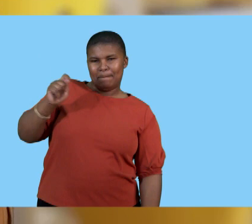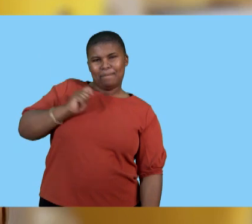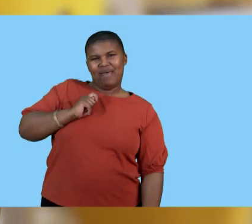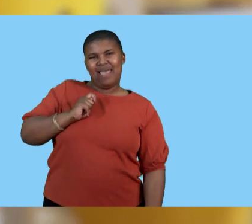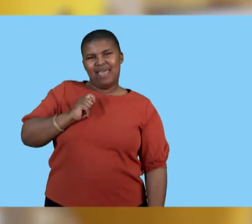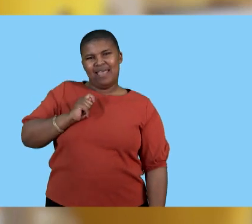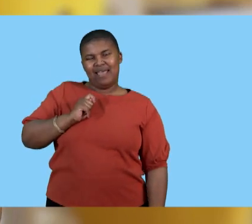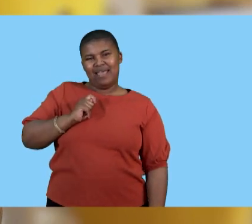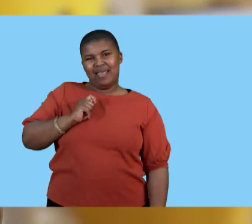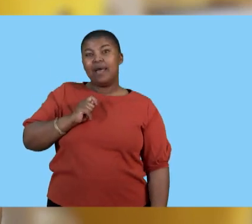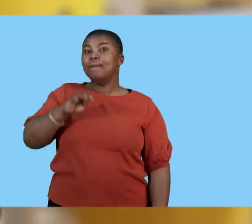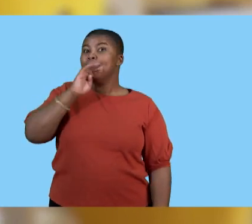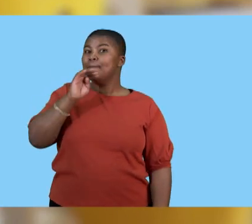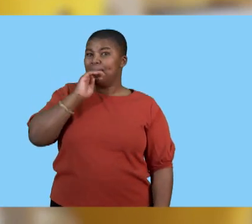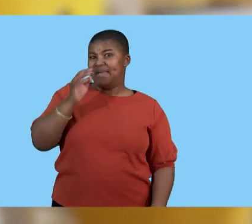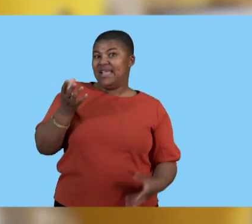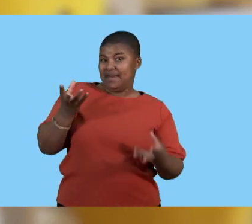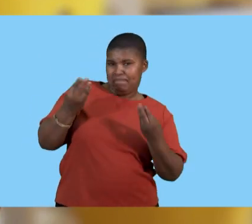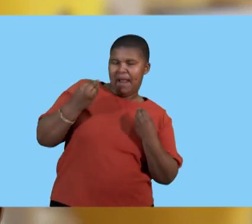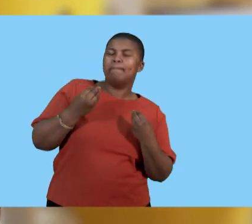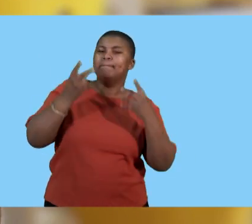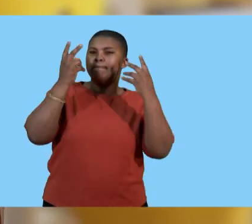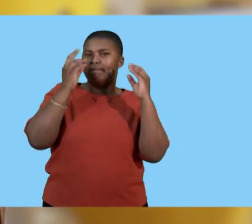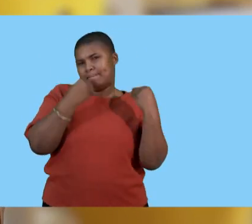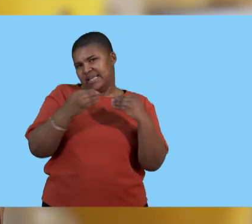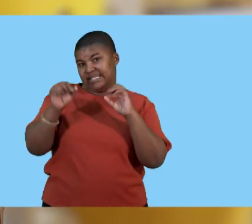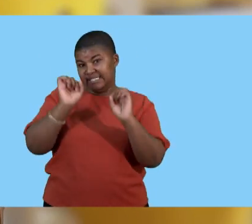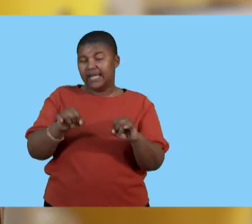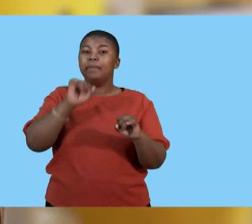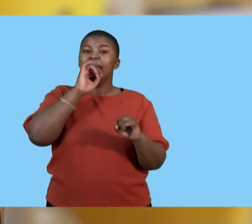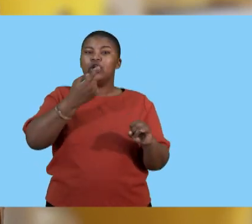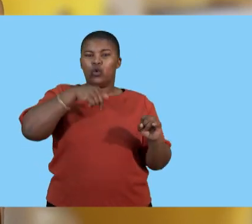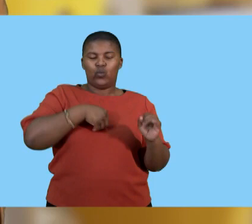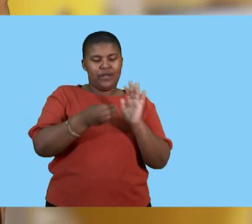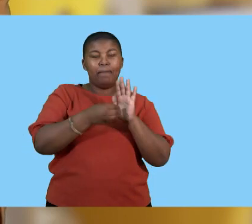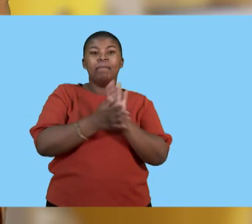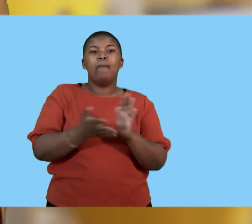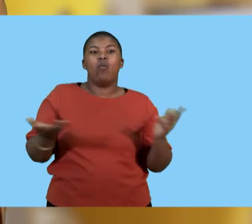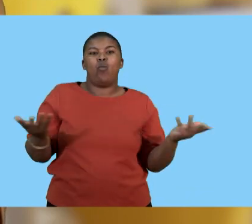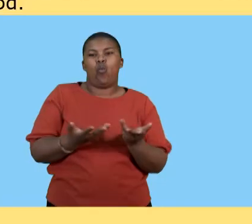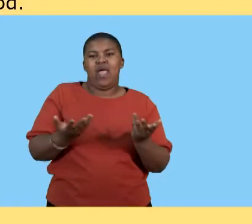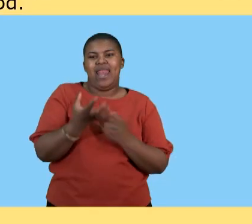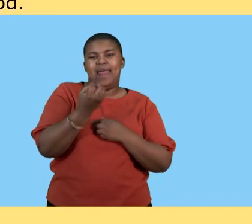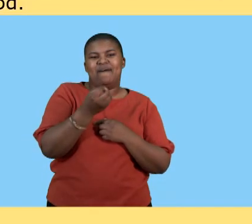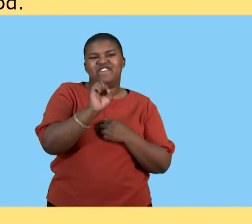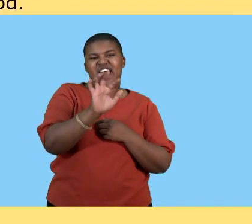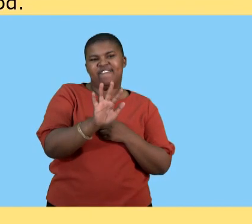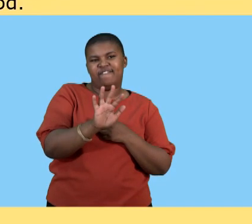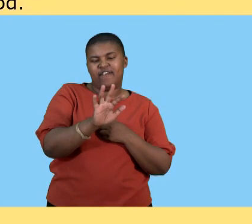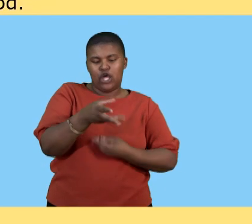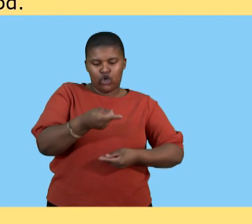In other words, the amount of money is receivable to the business. So we'll bring it to note number 5, trade and